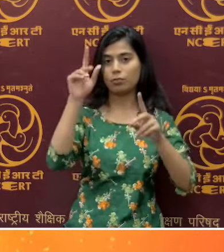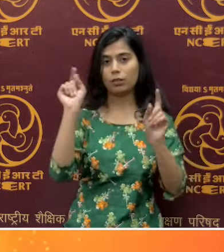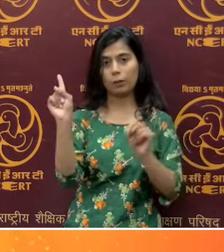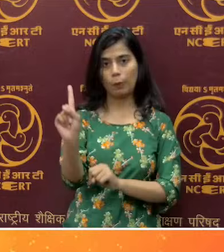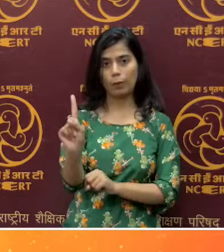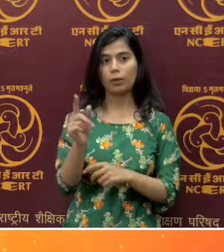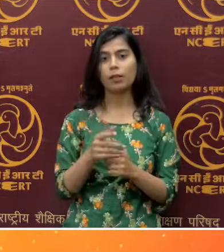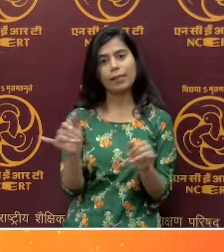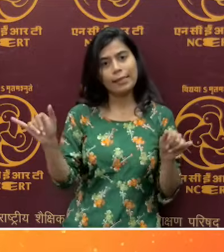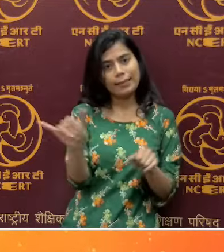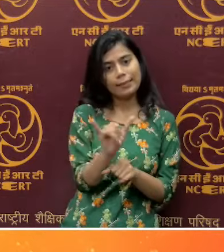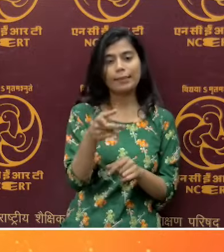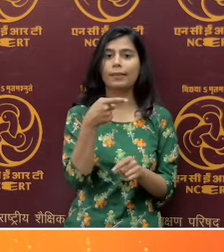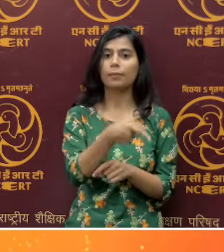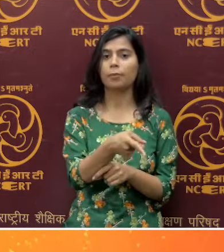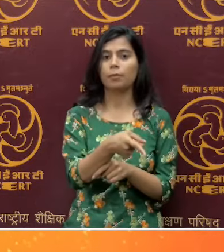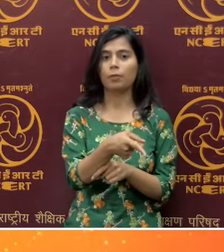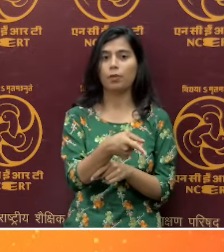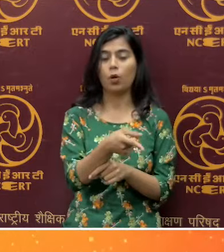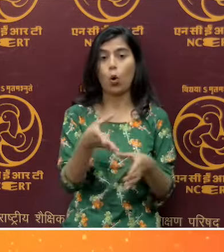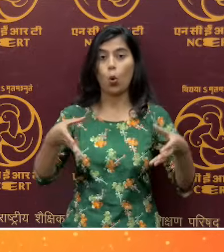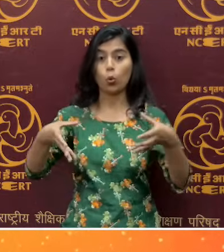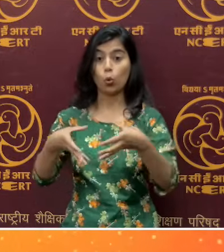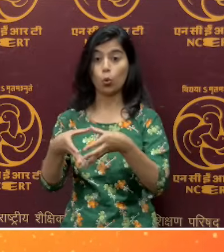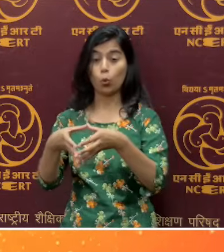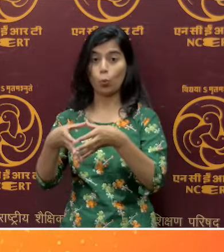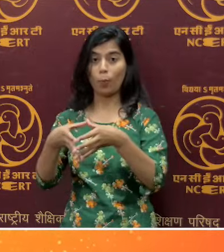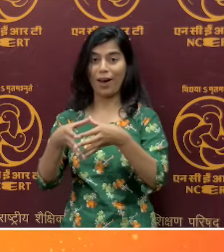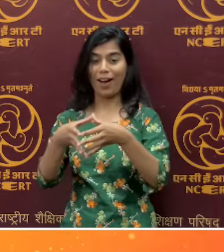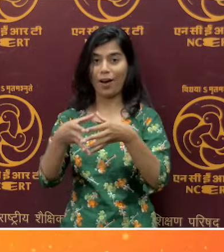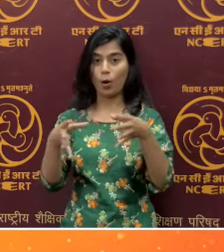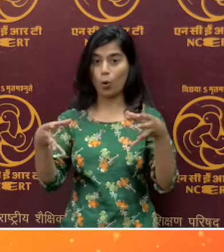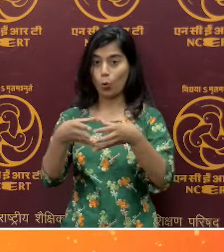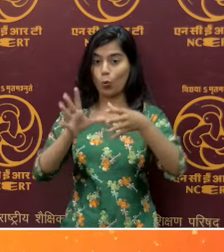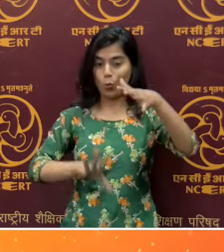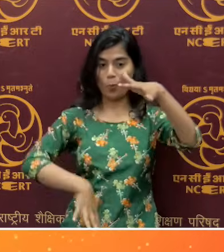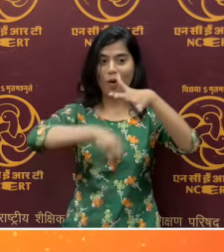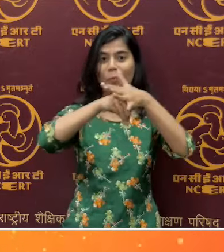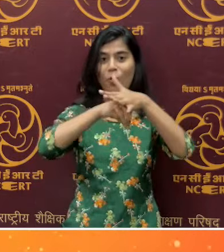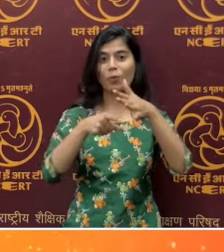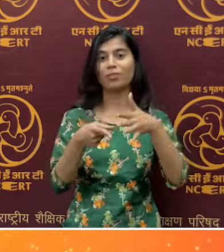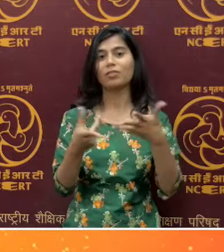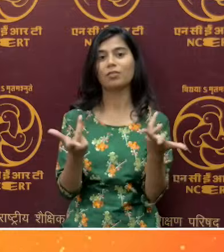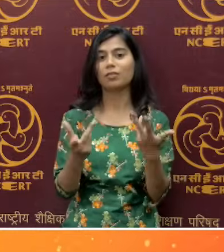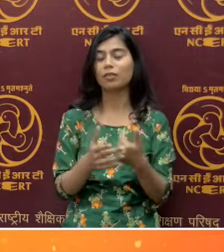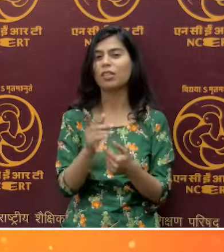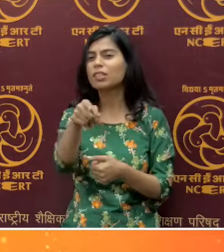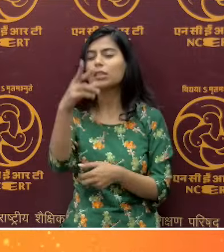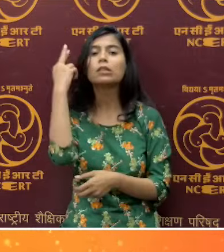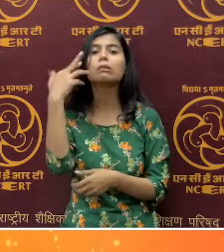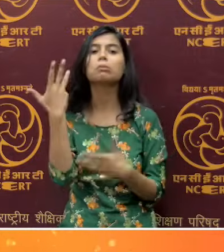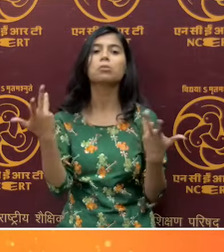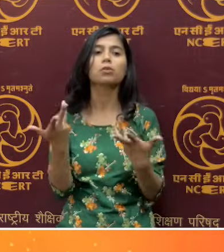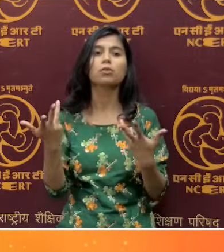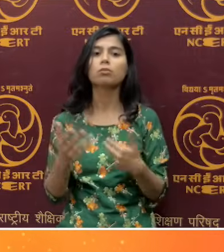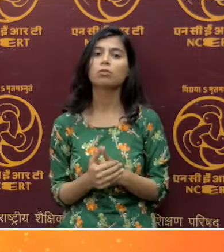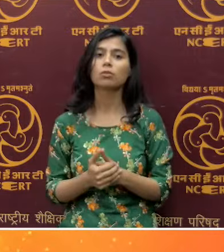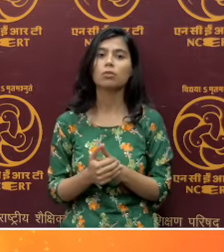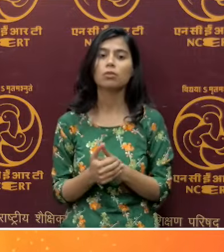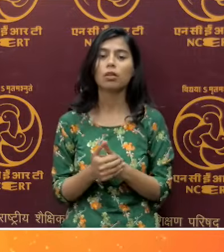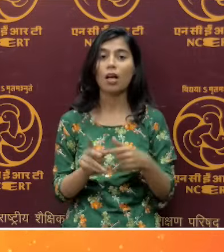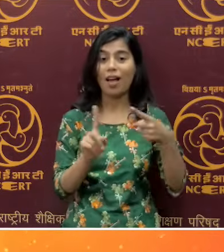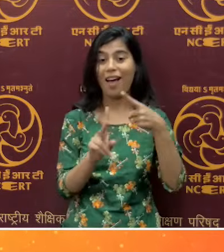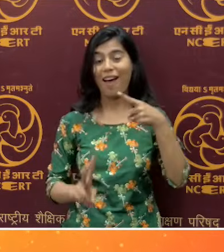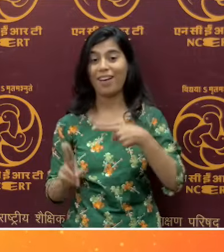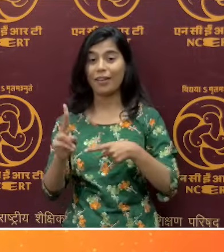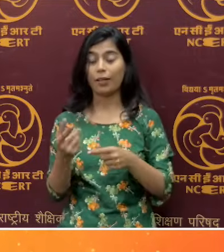Similarly, we have another option called as group upload. So basically, why we have added this group upload is the reason one is adding the